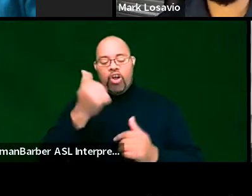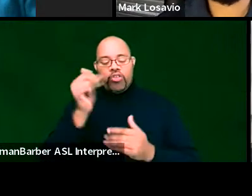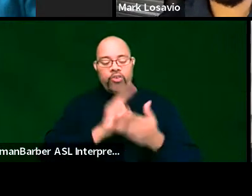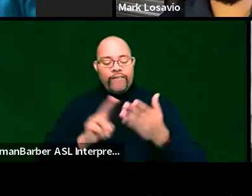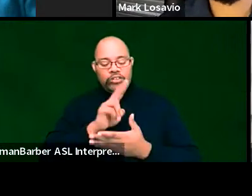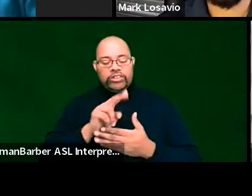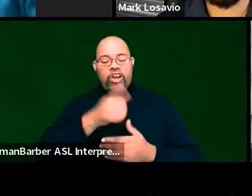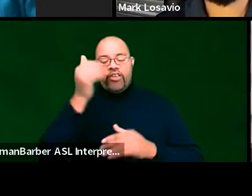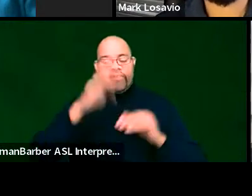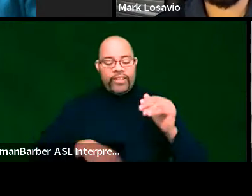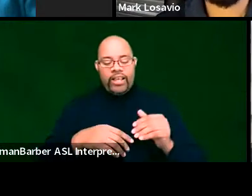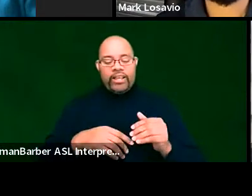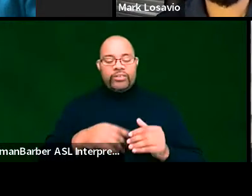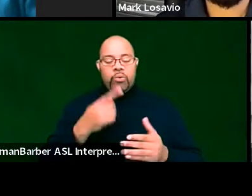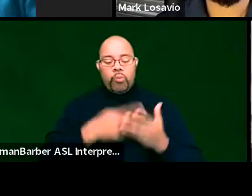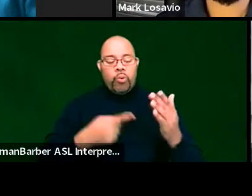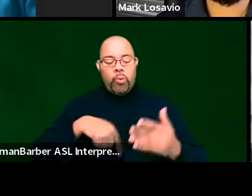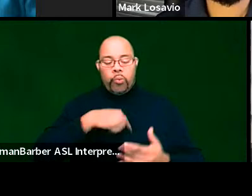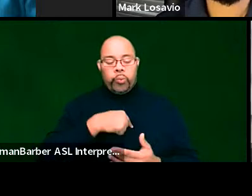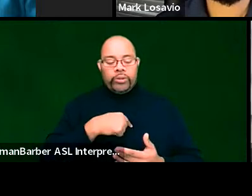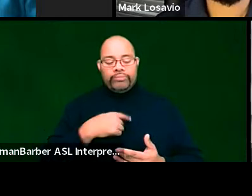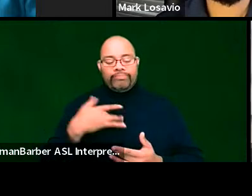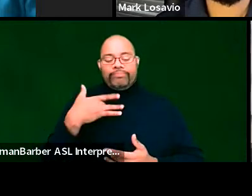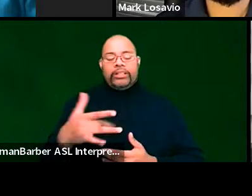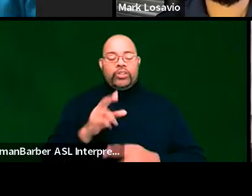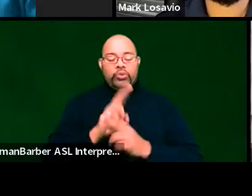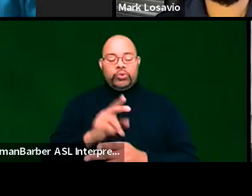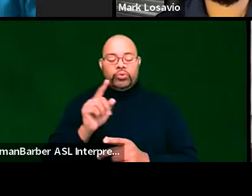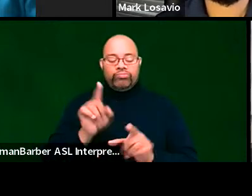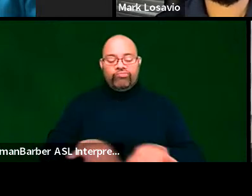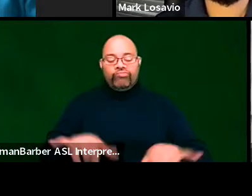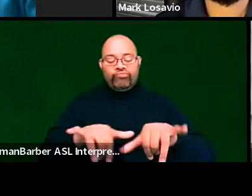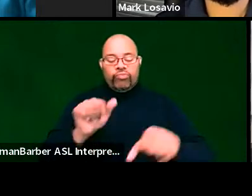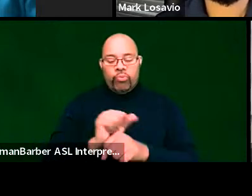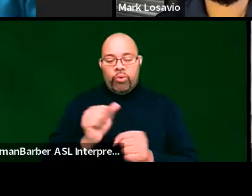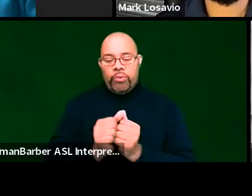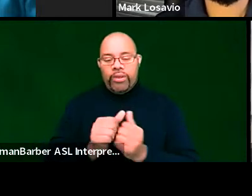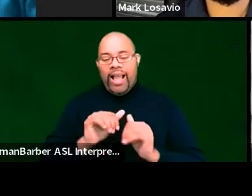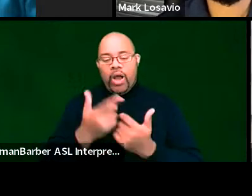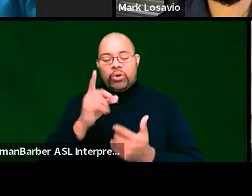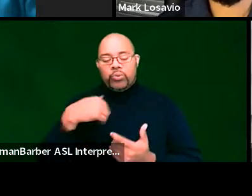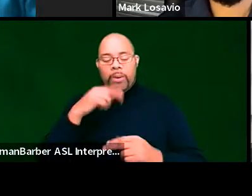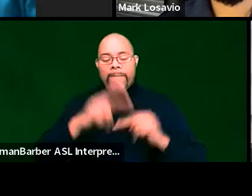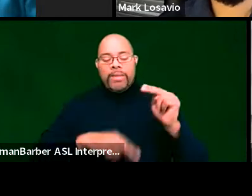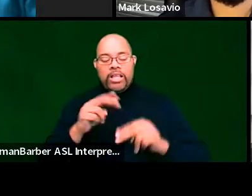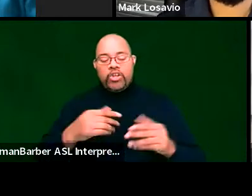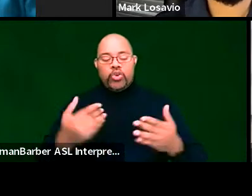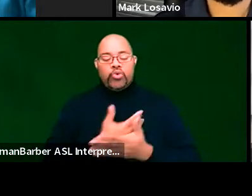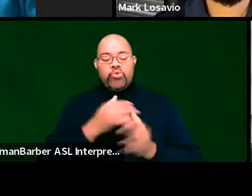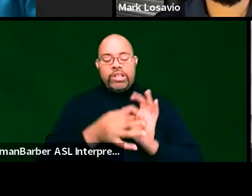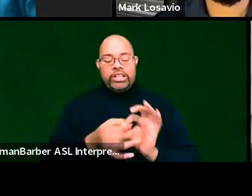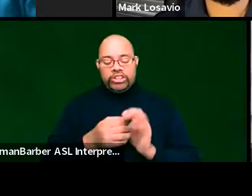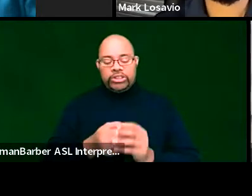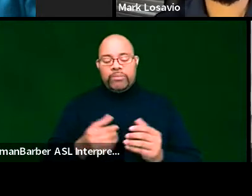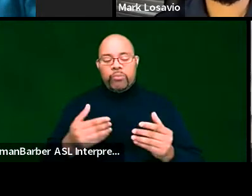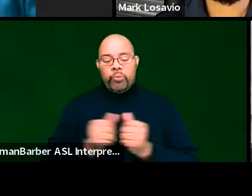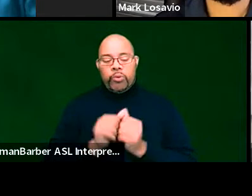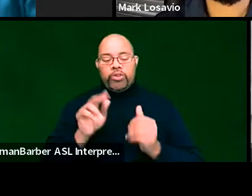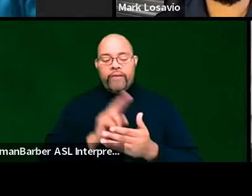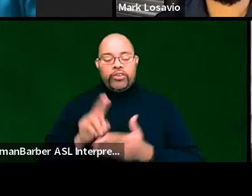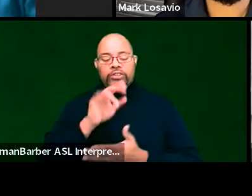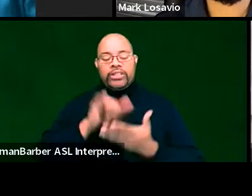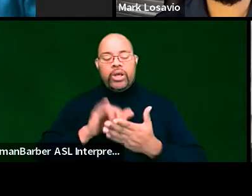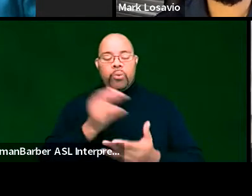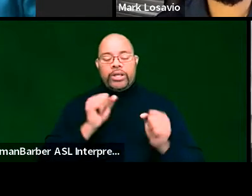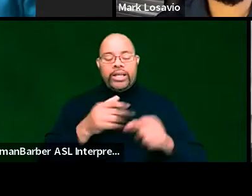universities besides the ones that we are so accustomed to working with. Like, how do we build new relationships with universities so that we